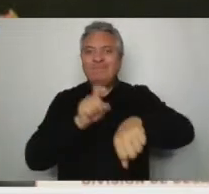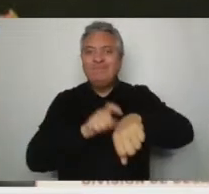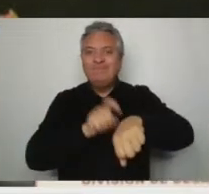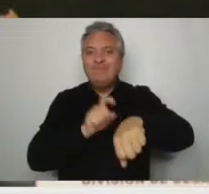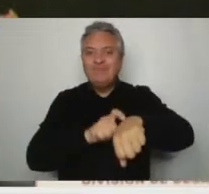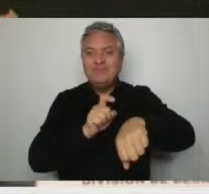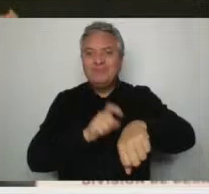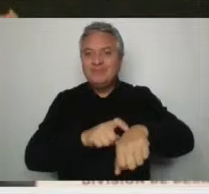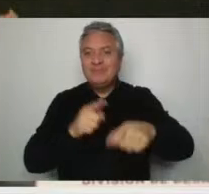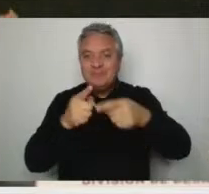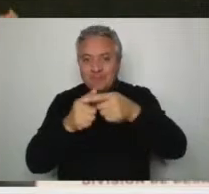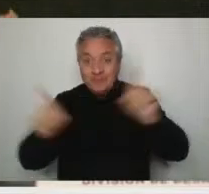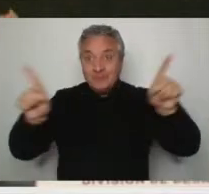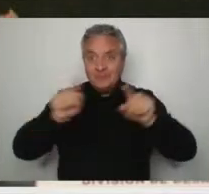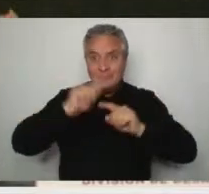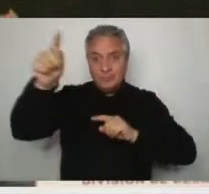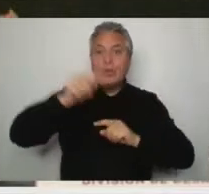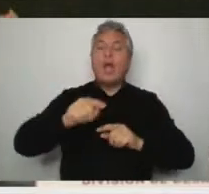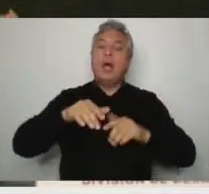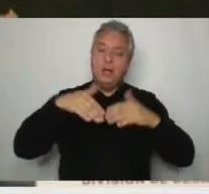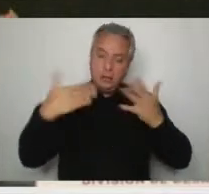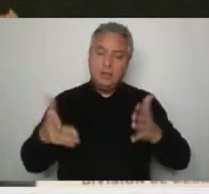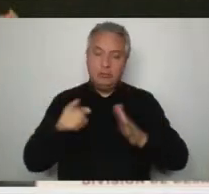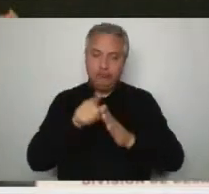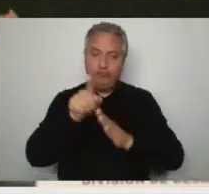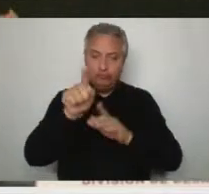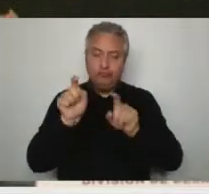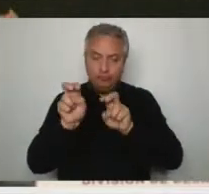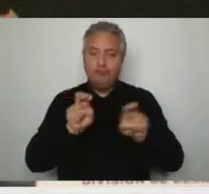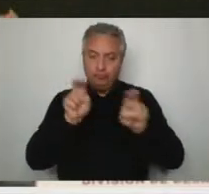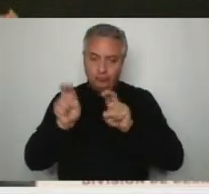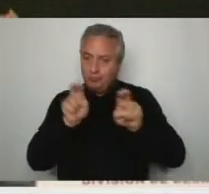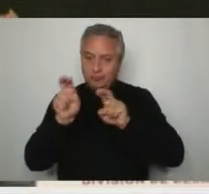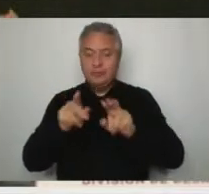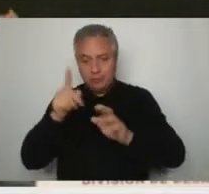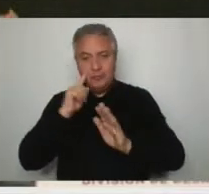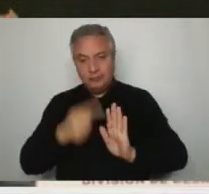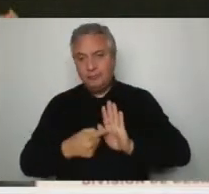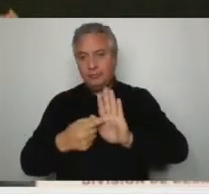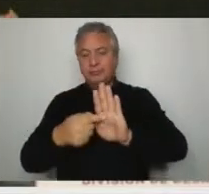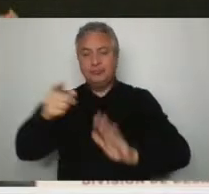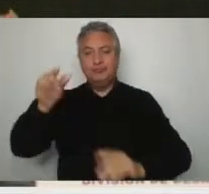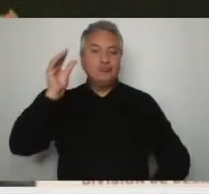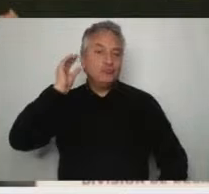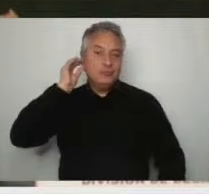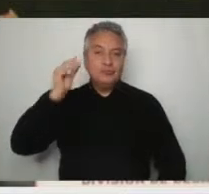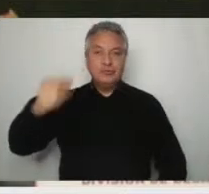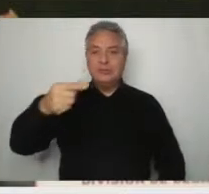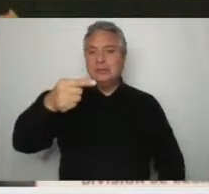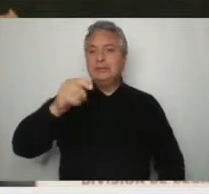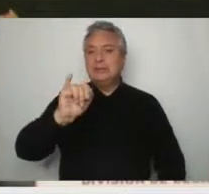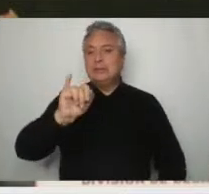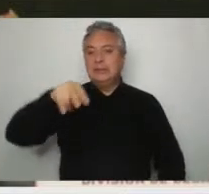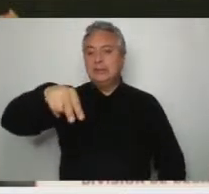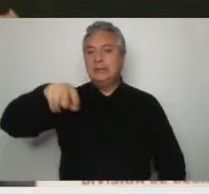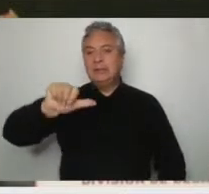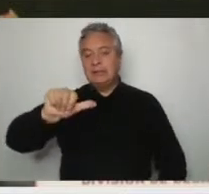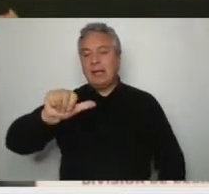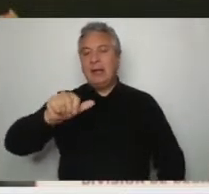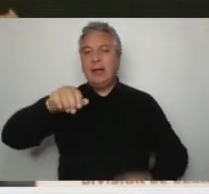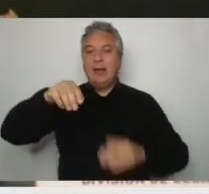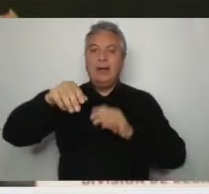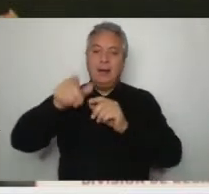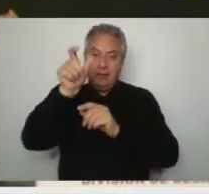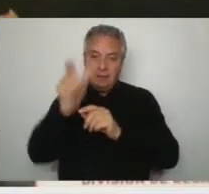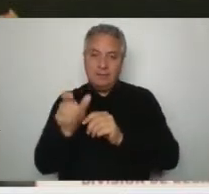speaker wasn't able to be here because of scheduling issues, but nonetheless, there's a video from Ms. Gina Magnolia, Secretary